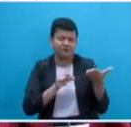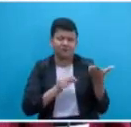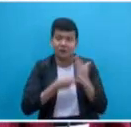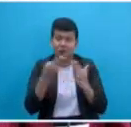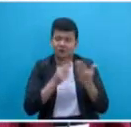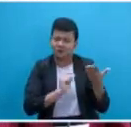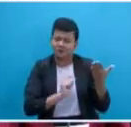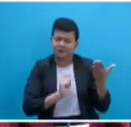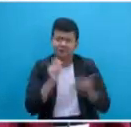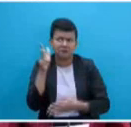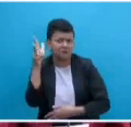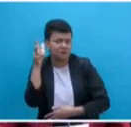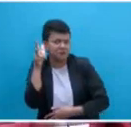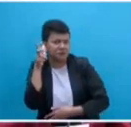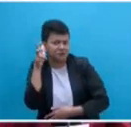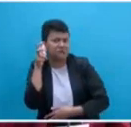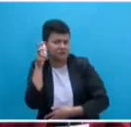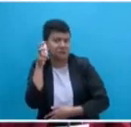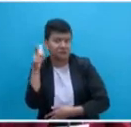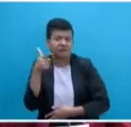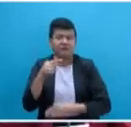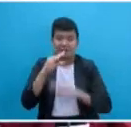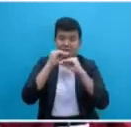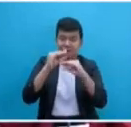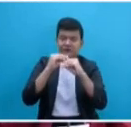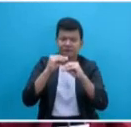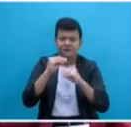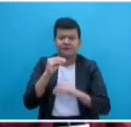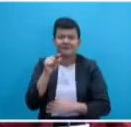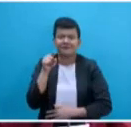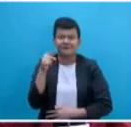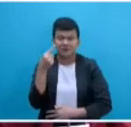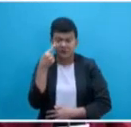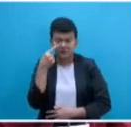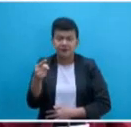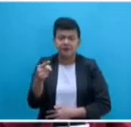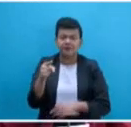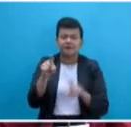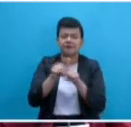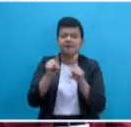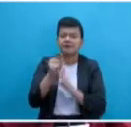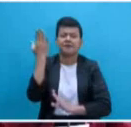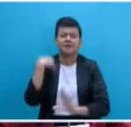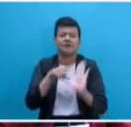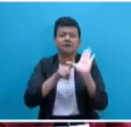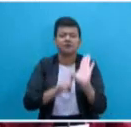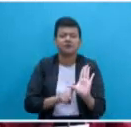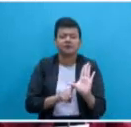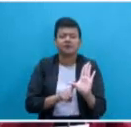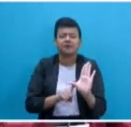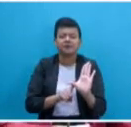Listen to the address. What of last year's address will be reiterated? What of last year's promises have been